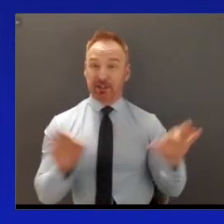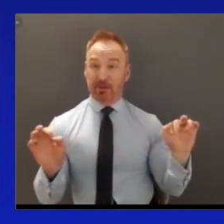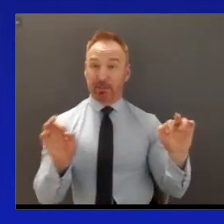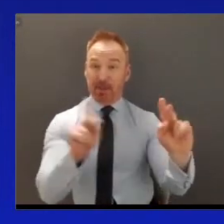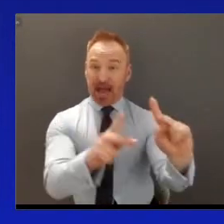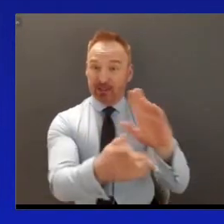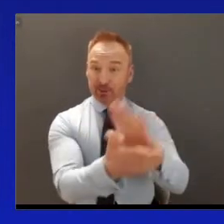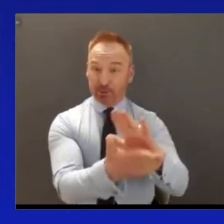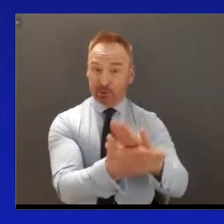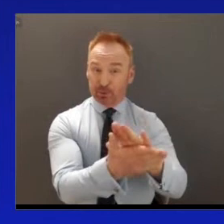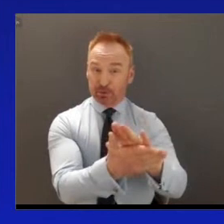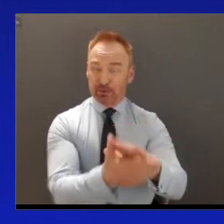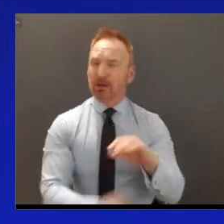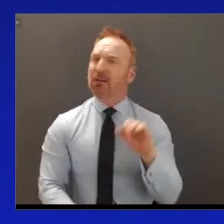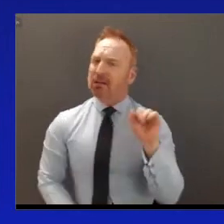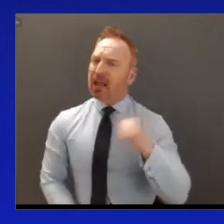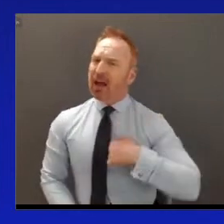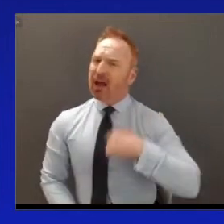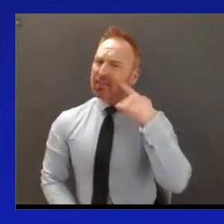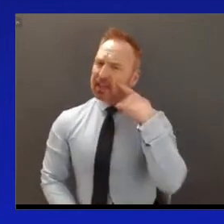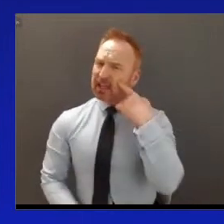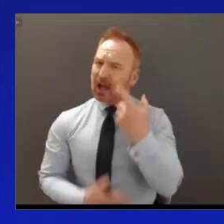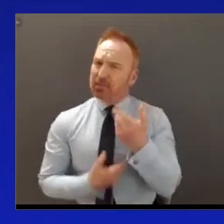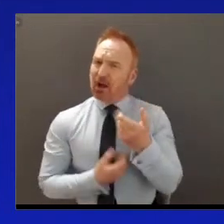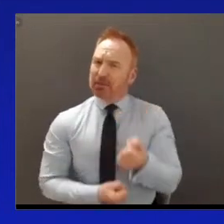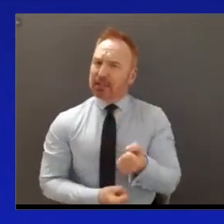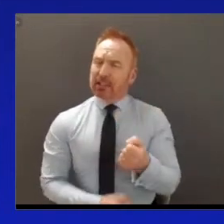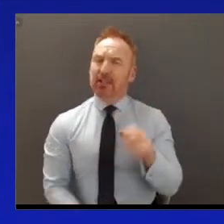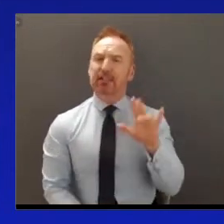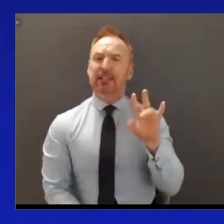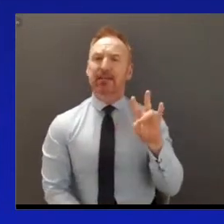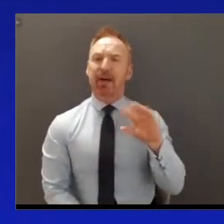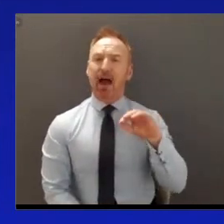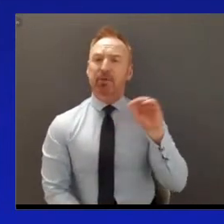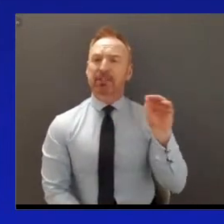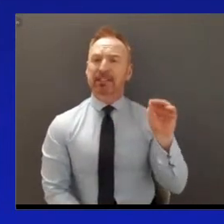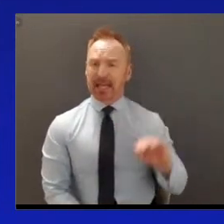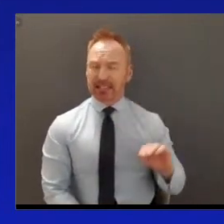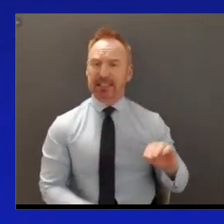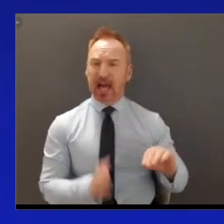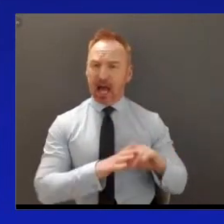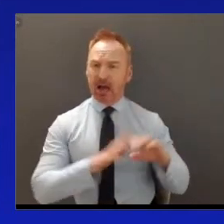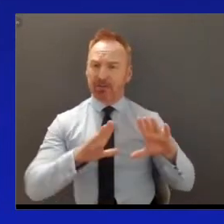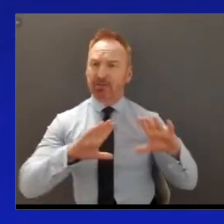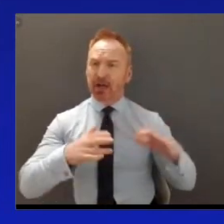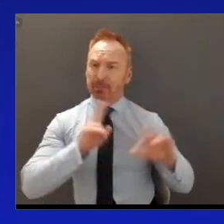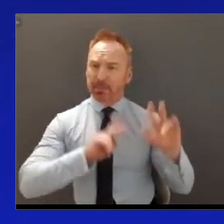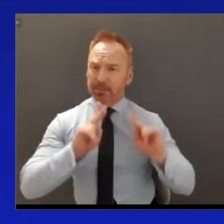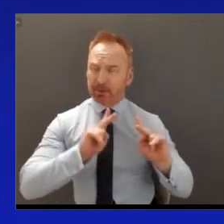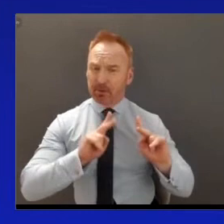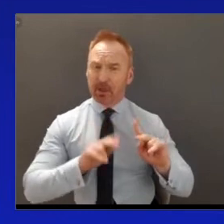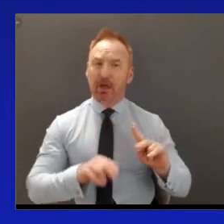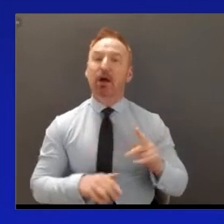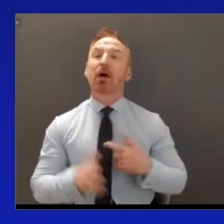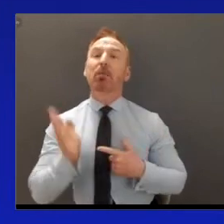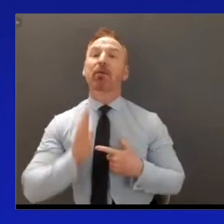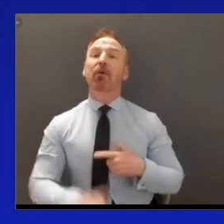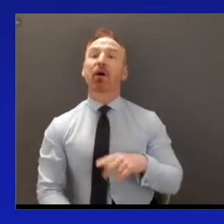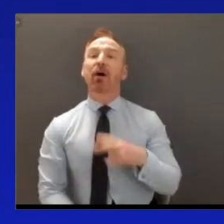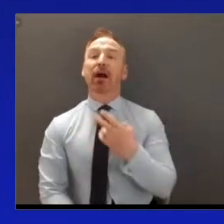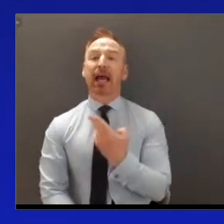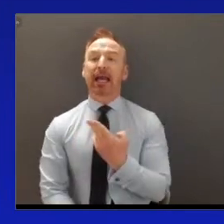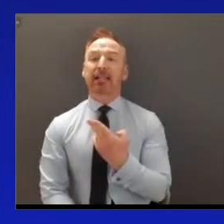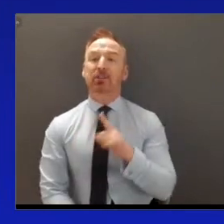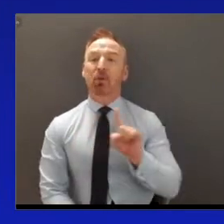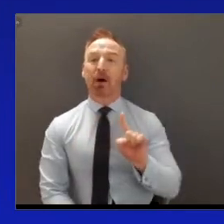vaccinate, say 75% of the population. With H1N1, we did 50% of the population in